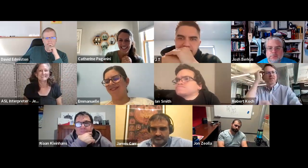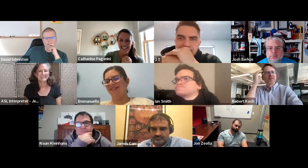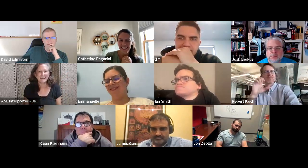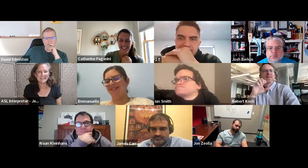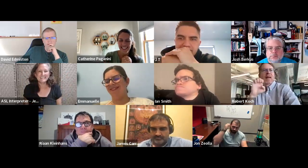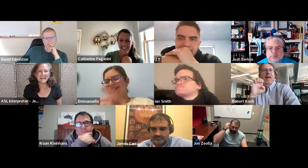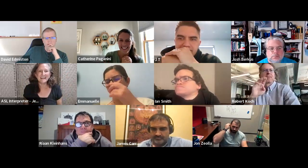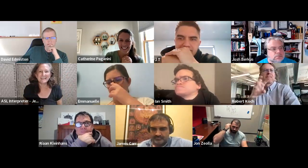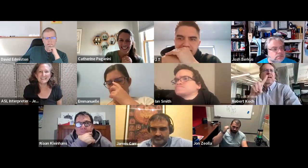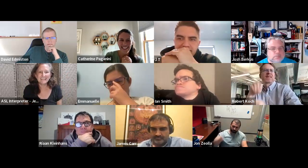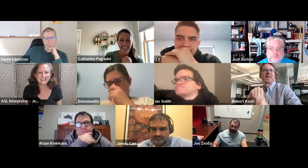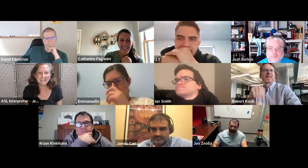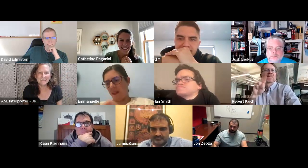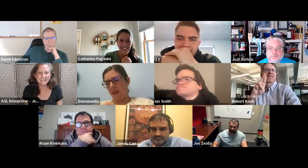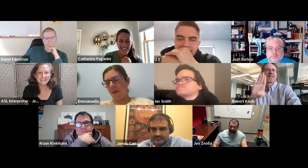Right.